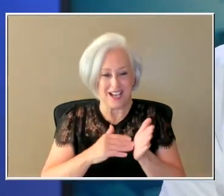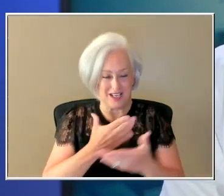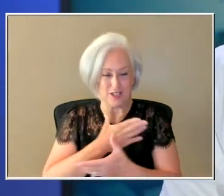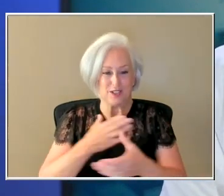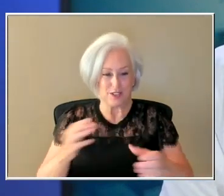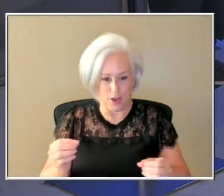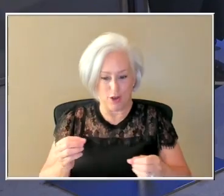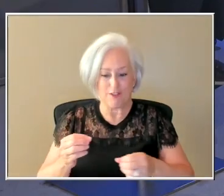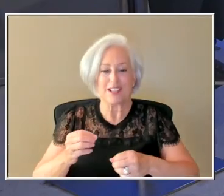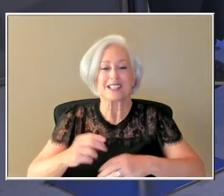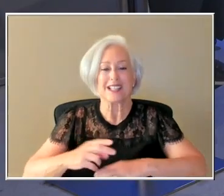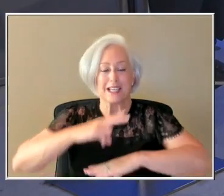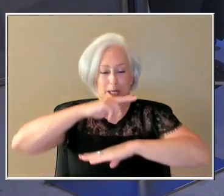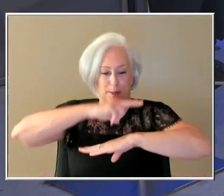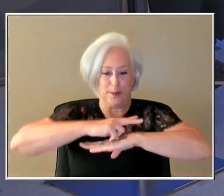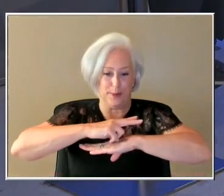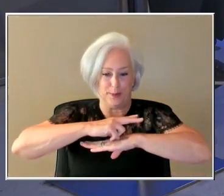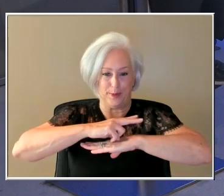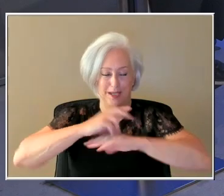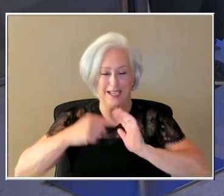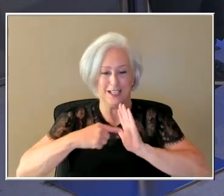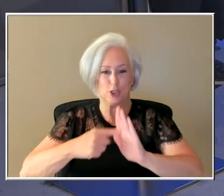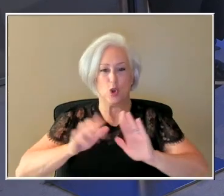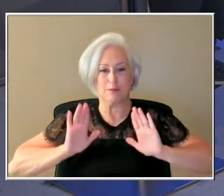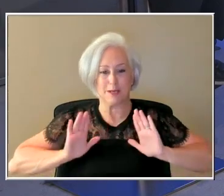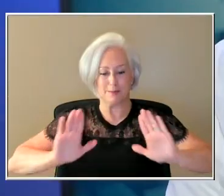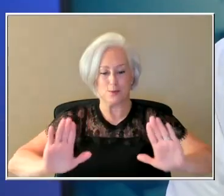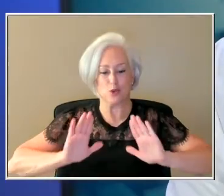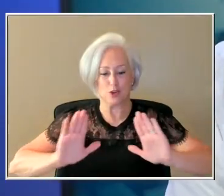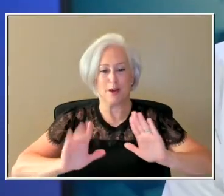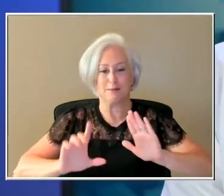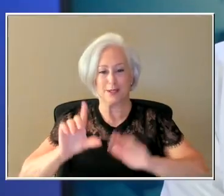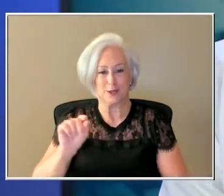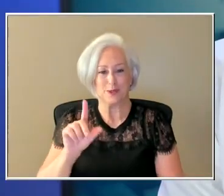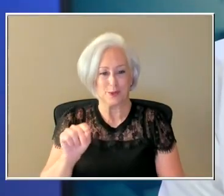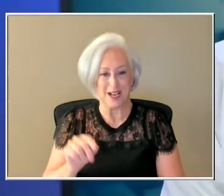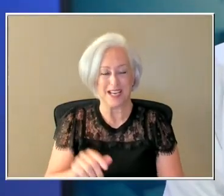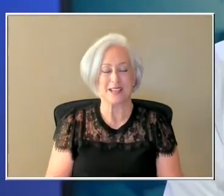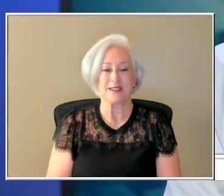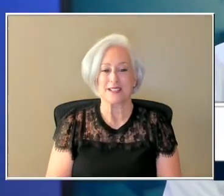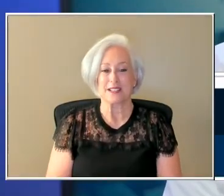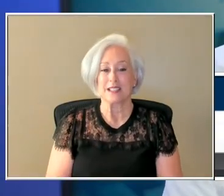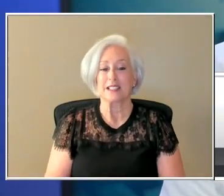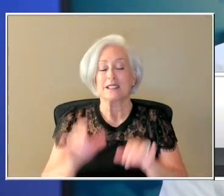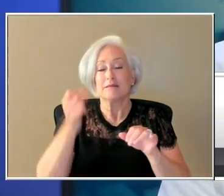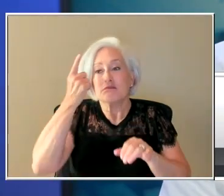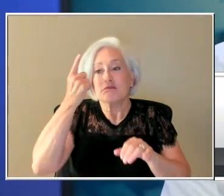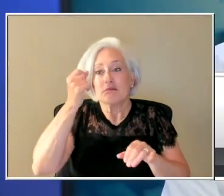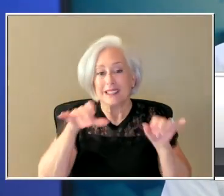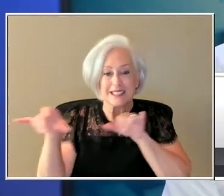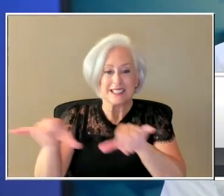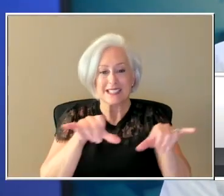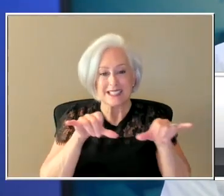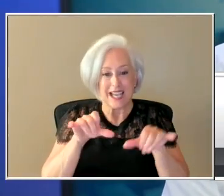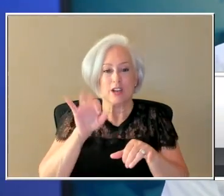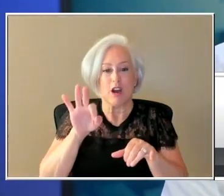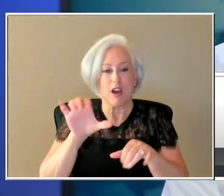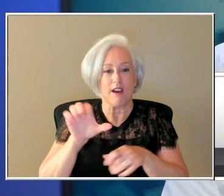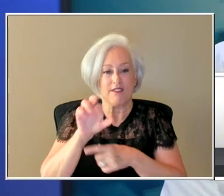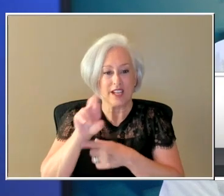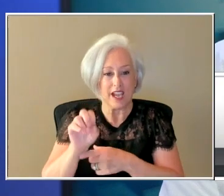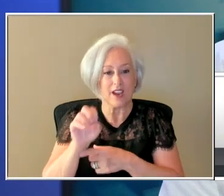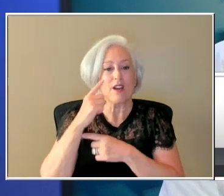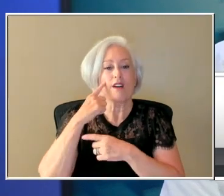there. The other option, this should be known, the standard of care for a sarcoma in this